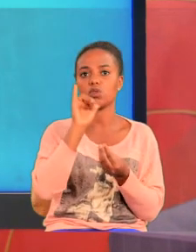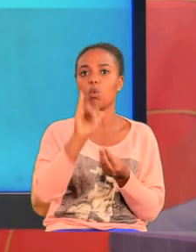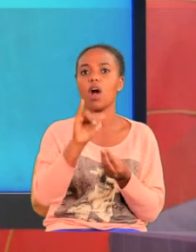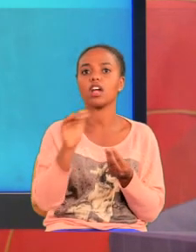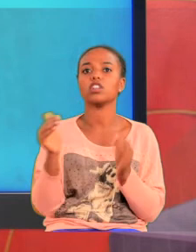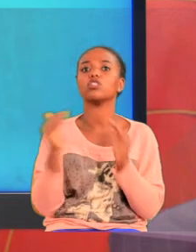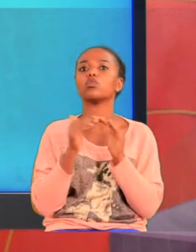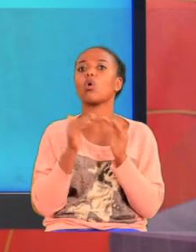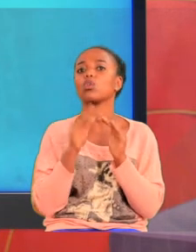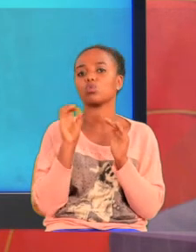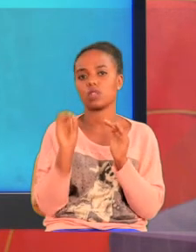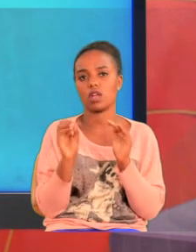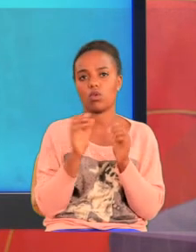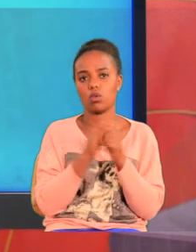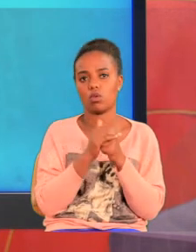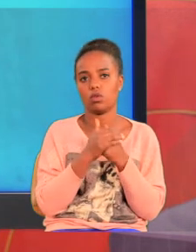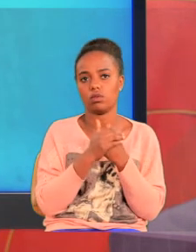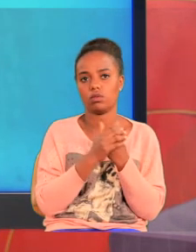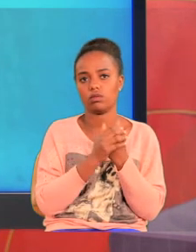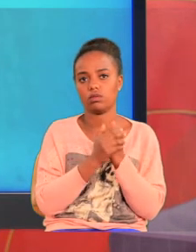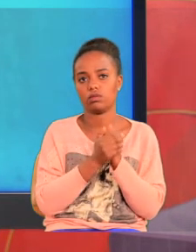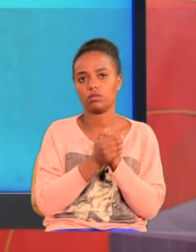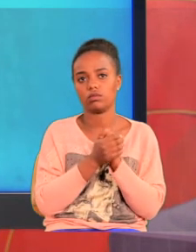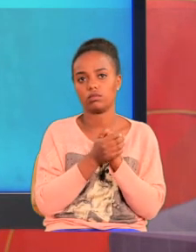y is equal to 0.